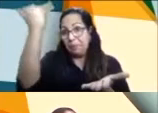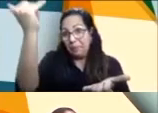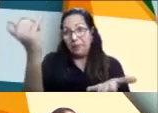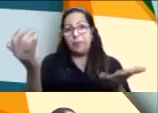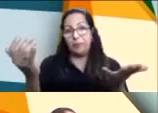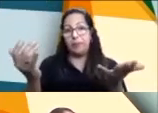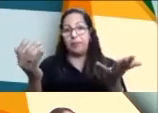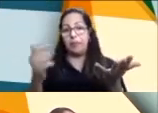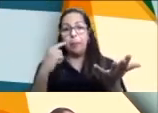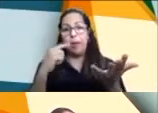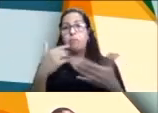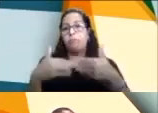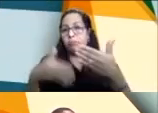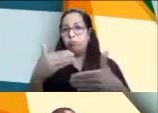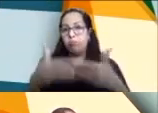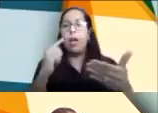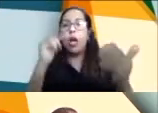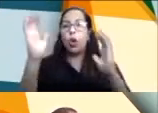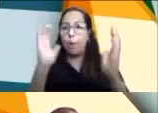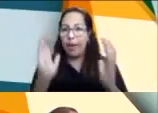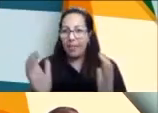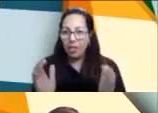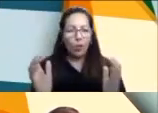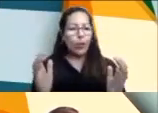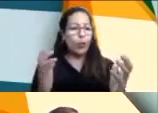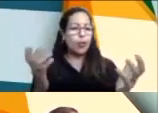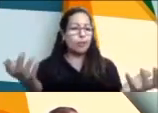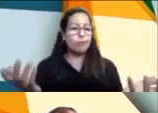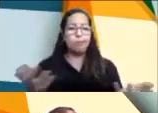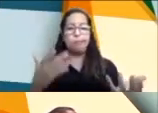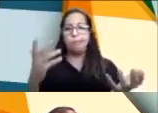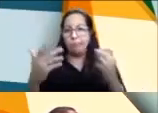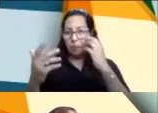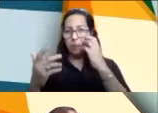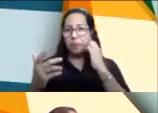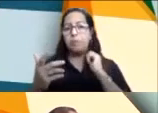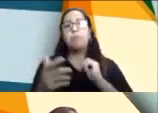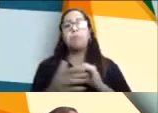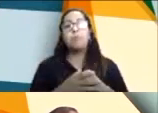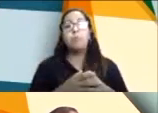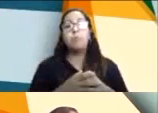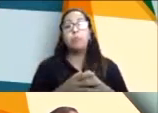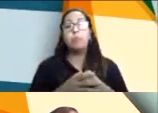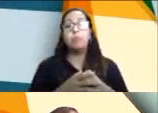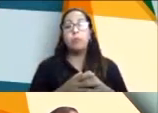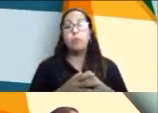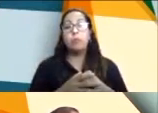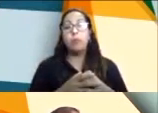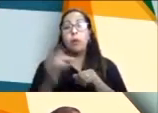it is feasible, the process of comparison, all the proposals that are expected. One of